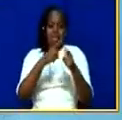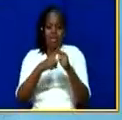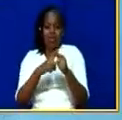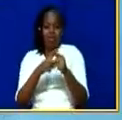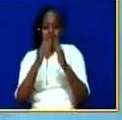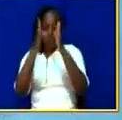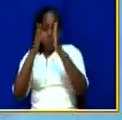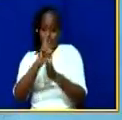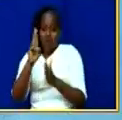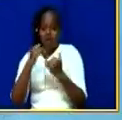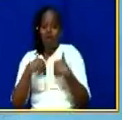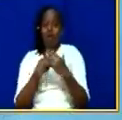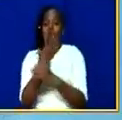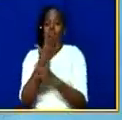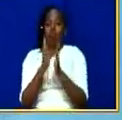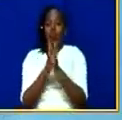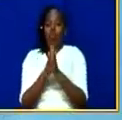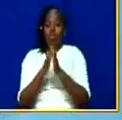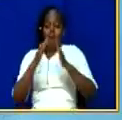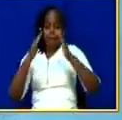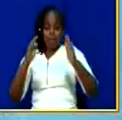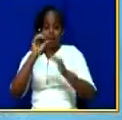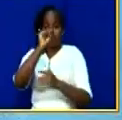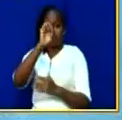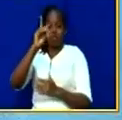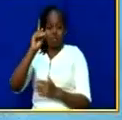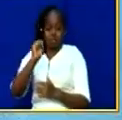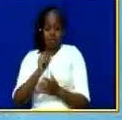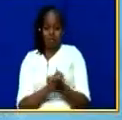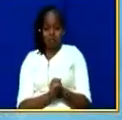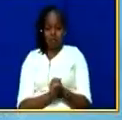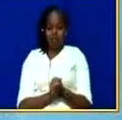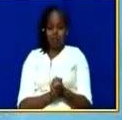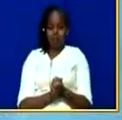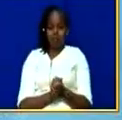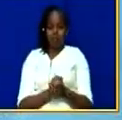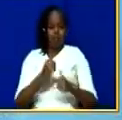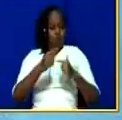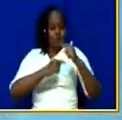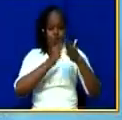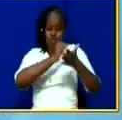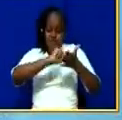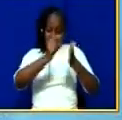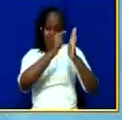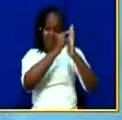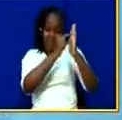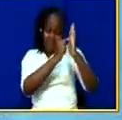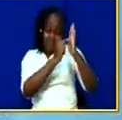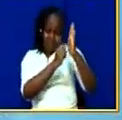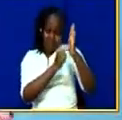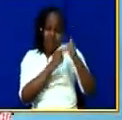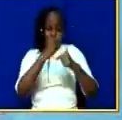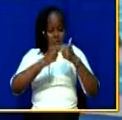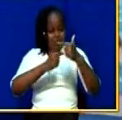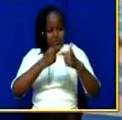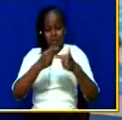we have crops with the large Large seeds. seeds. Let the list grow, Grow and and grow grow and and grow. grow.